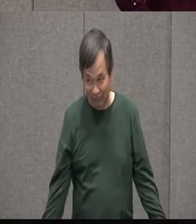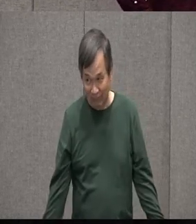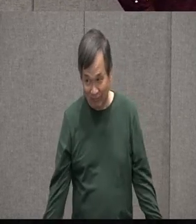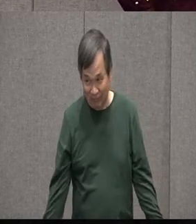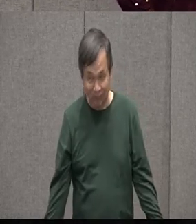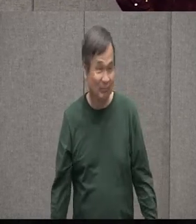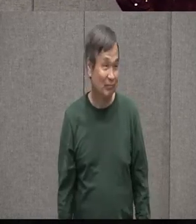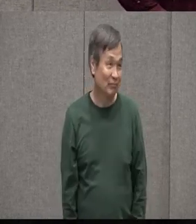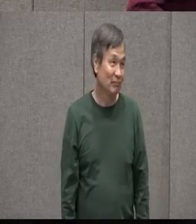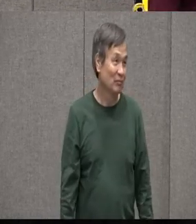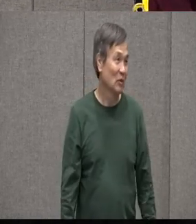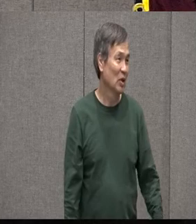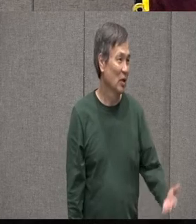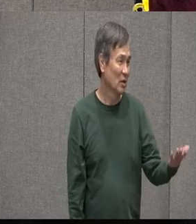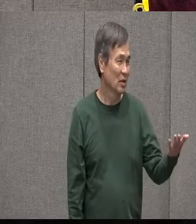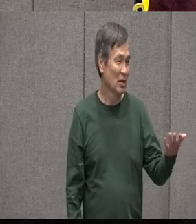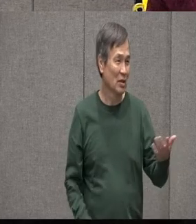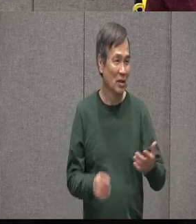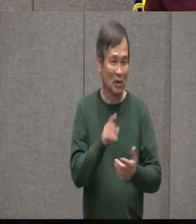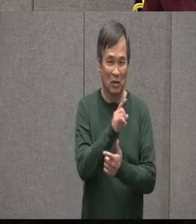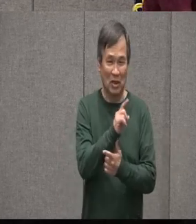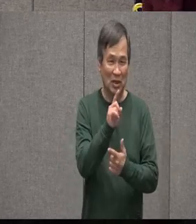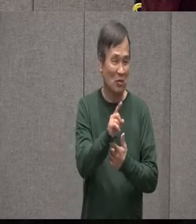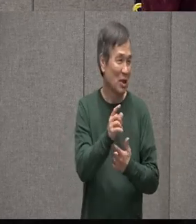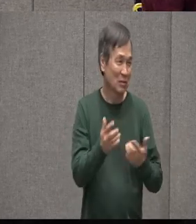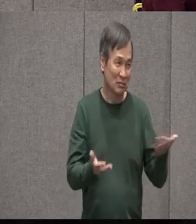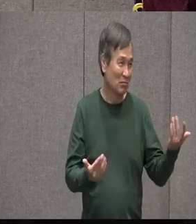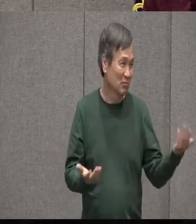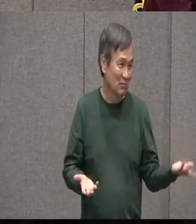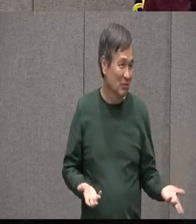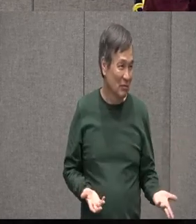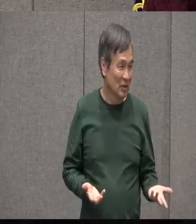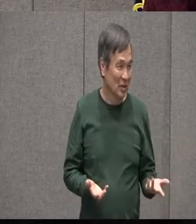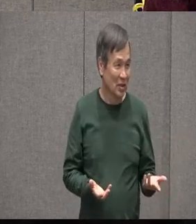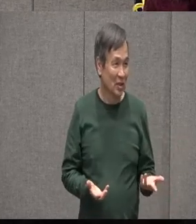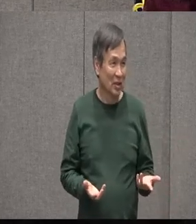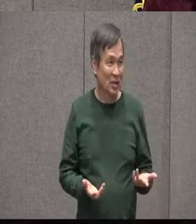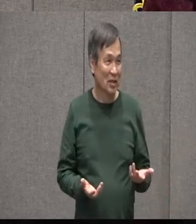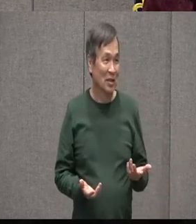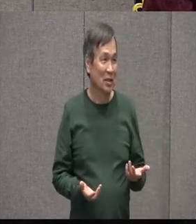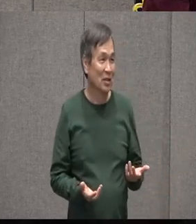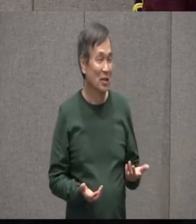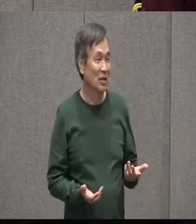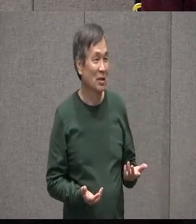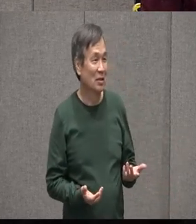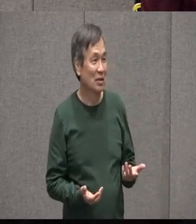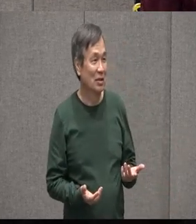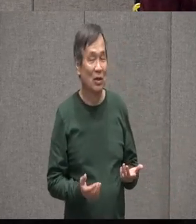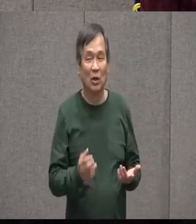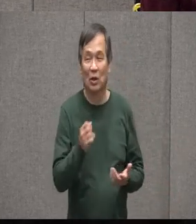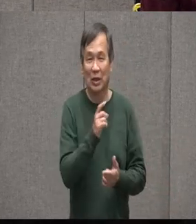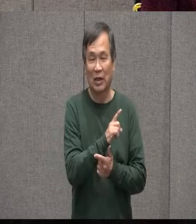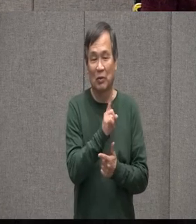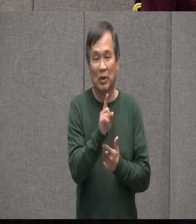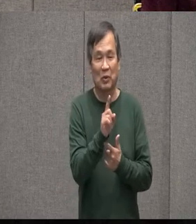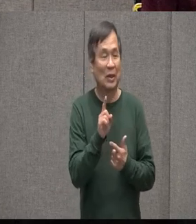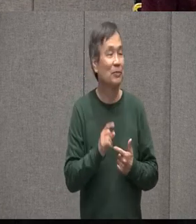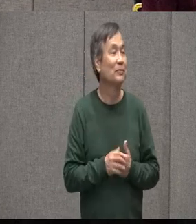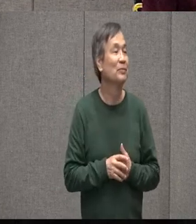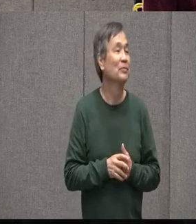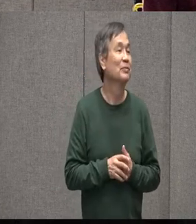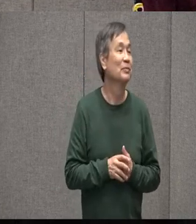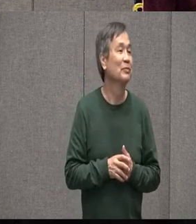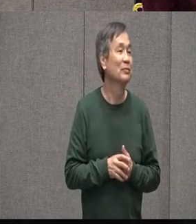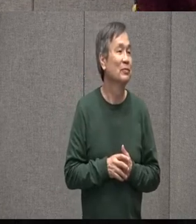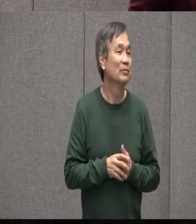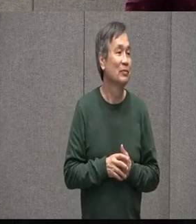Well, you could keep your ones because your 1 is never going to be a high score. You're never going to get more than 5 on your ones, right? Here we go. Let's see.